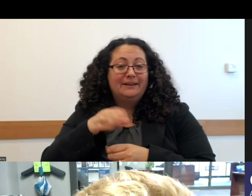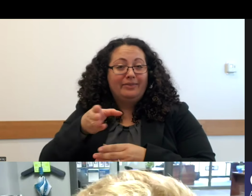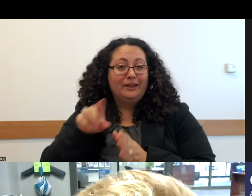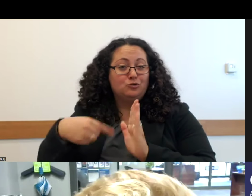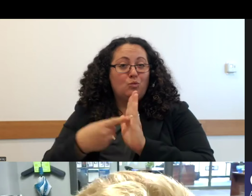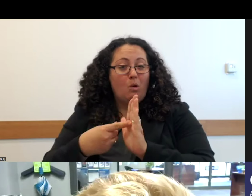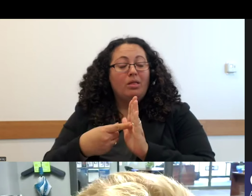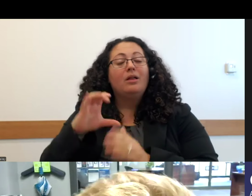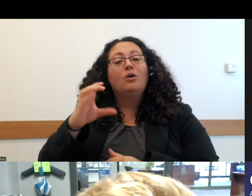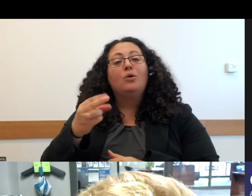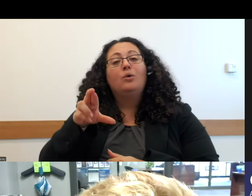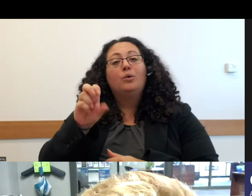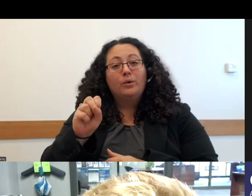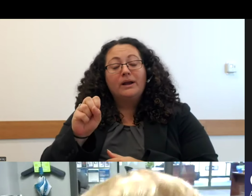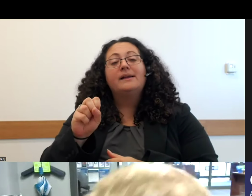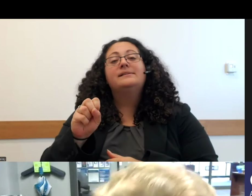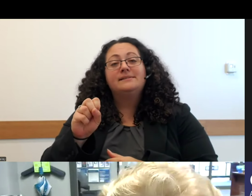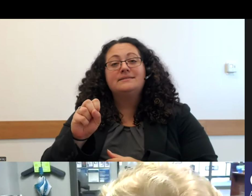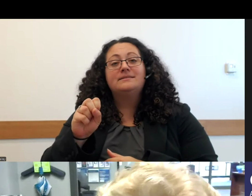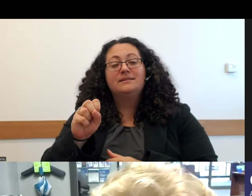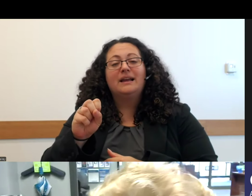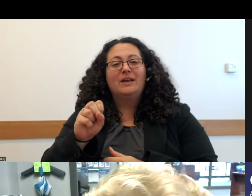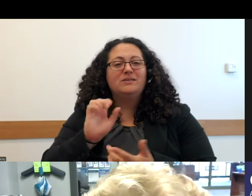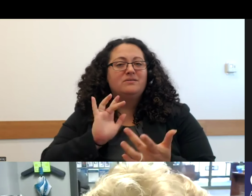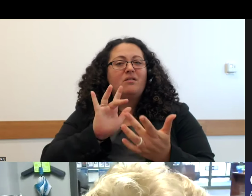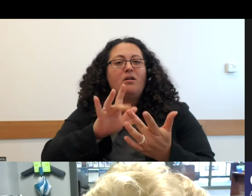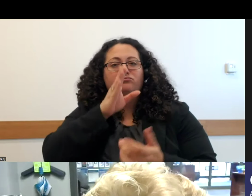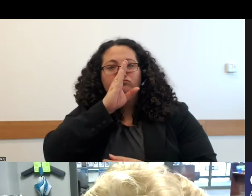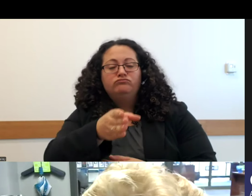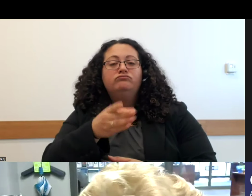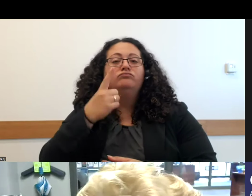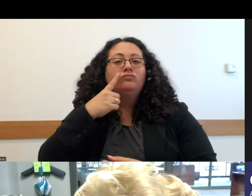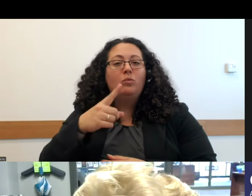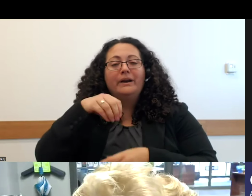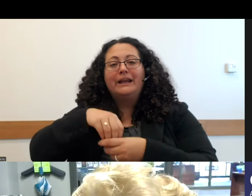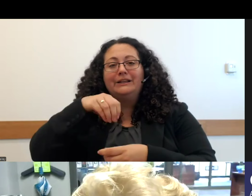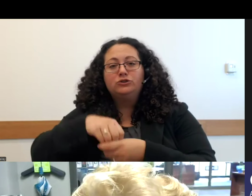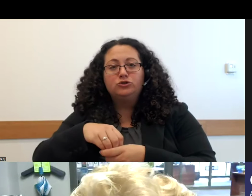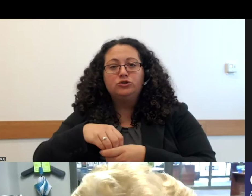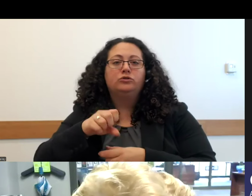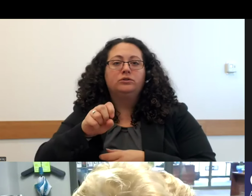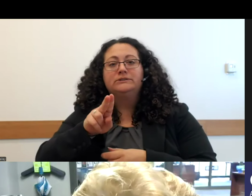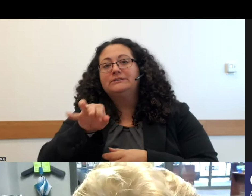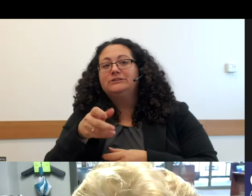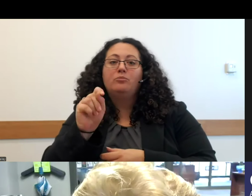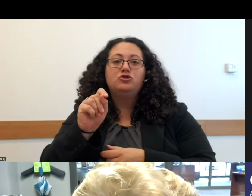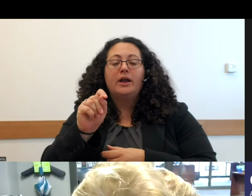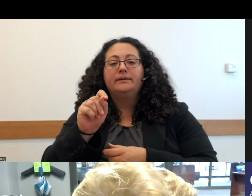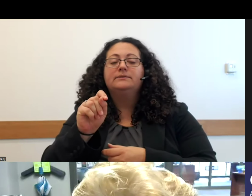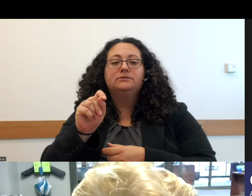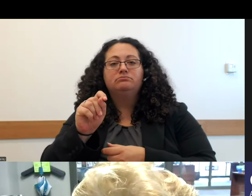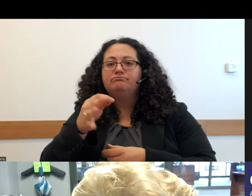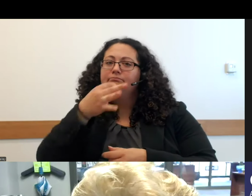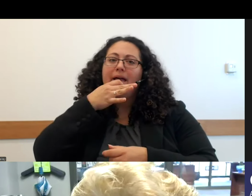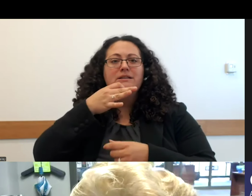Chris performs as the key contact and an internal subject matter expert on workforce diversity